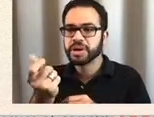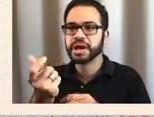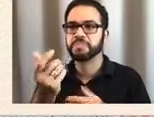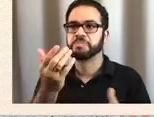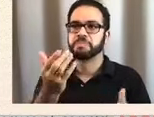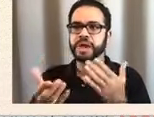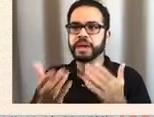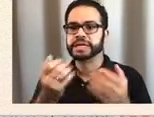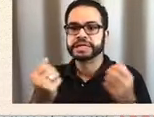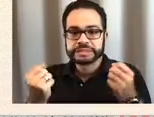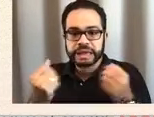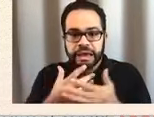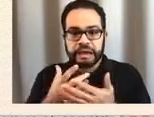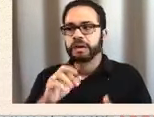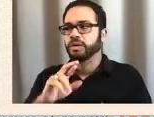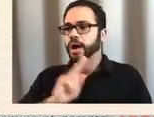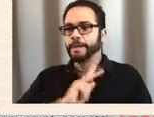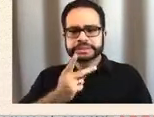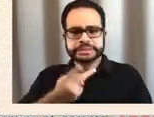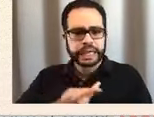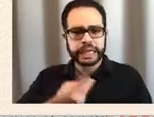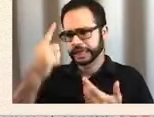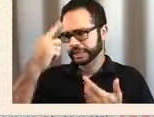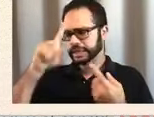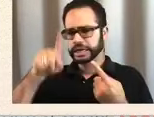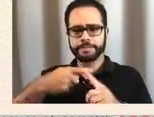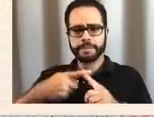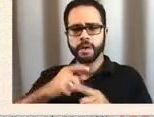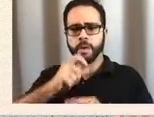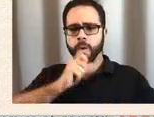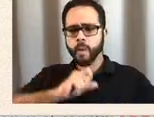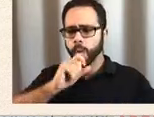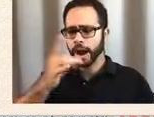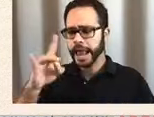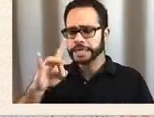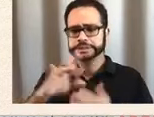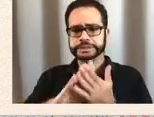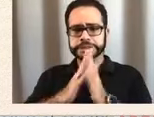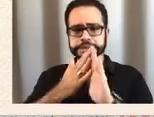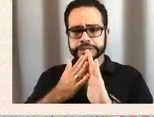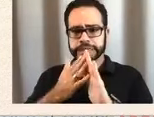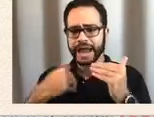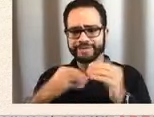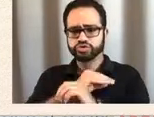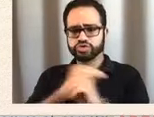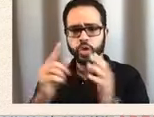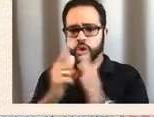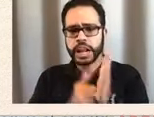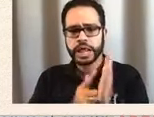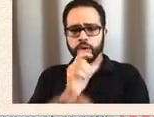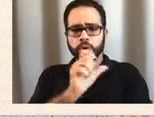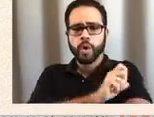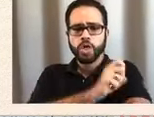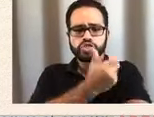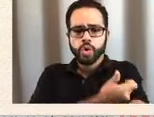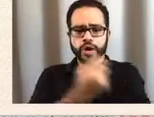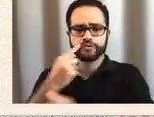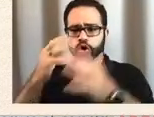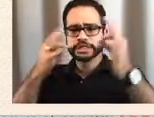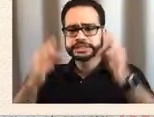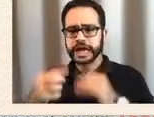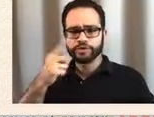upset, thinking that when your child turns 18, you're not going to have legal authority to make decisions on their behalf. While that